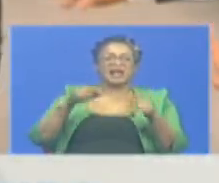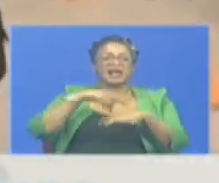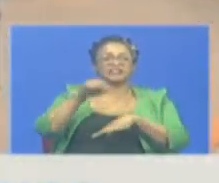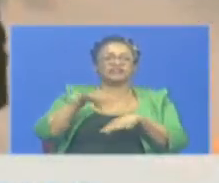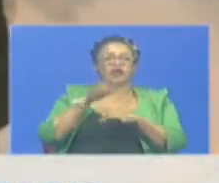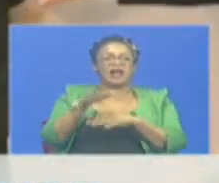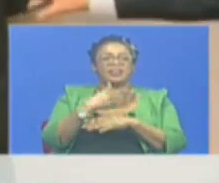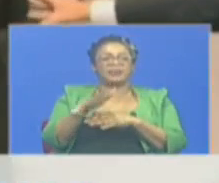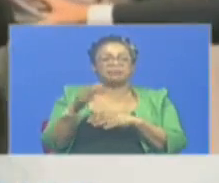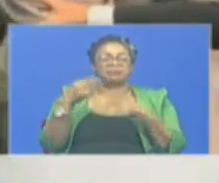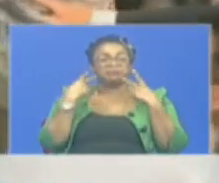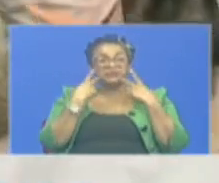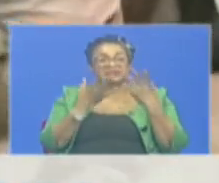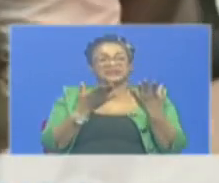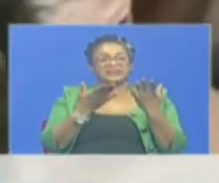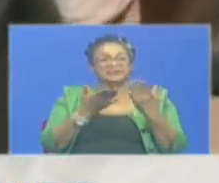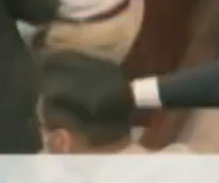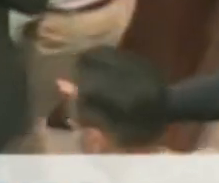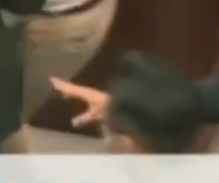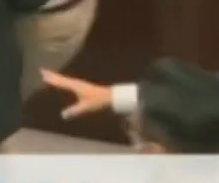Take a look at that.